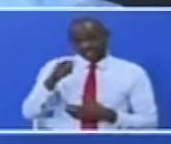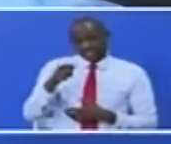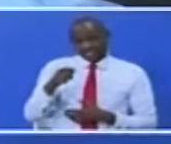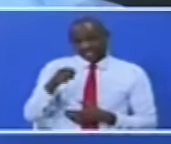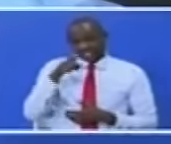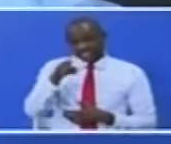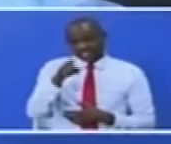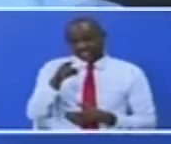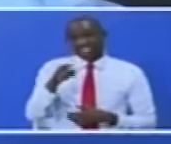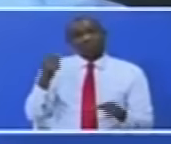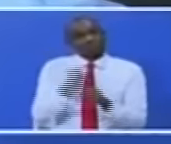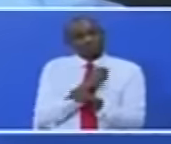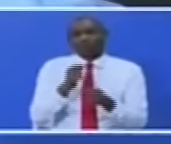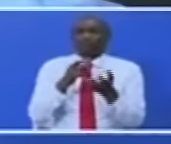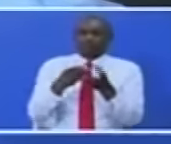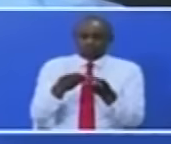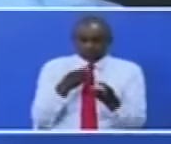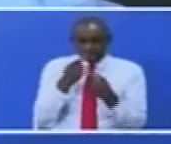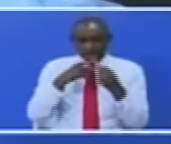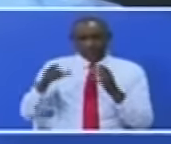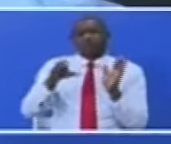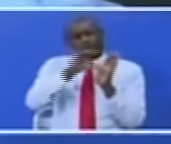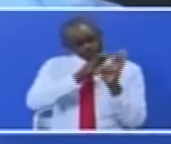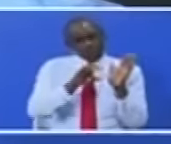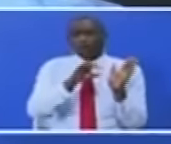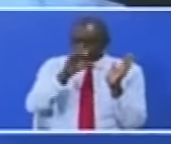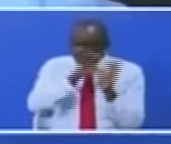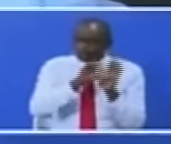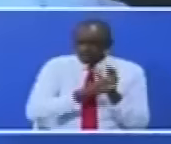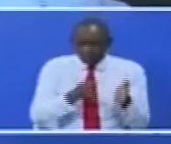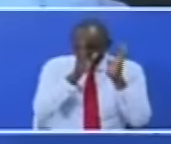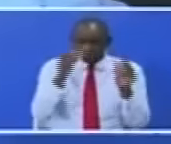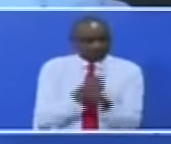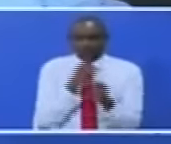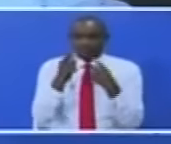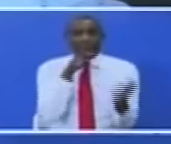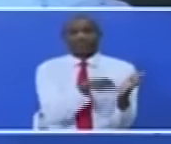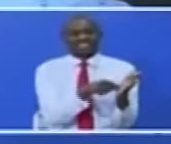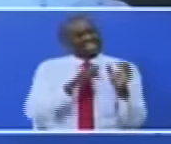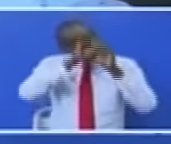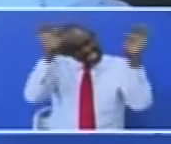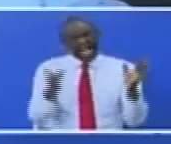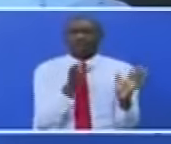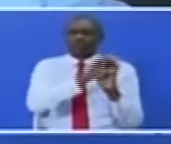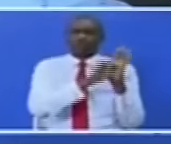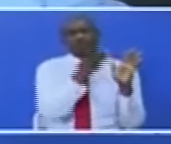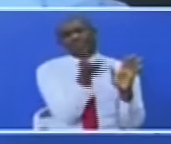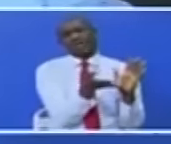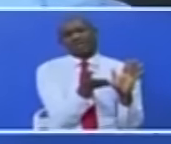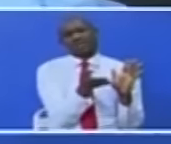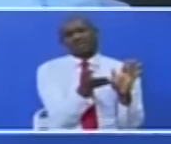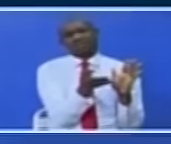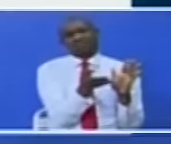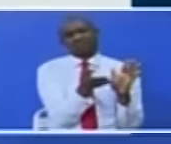you cannot also mediate on a constitutional provision, what is clear as day and